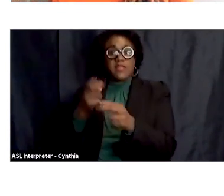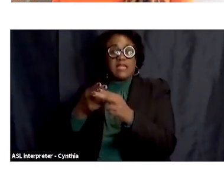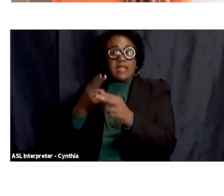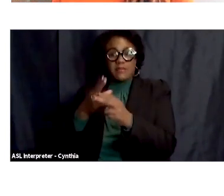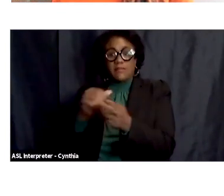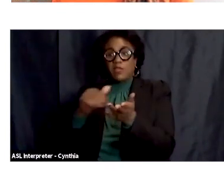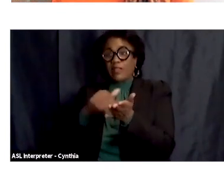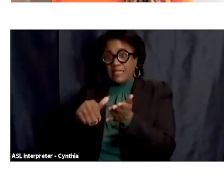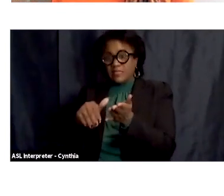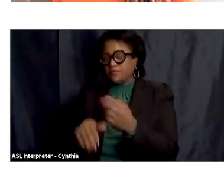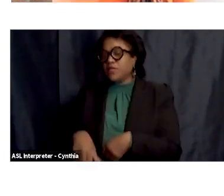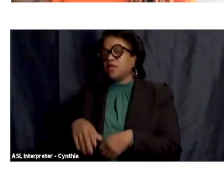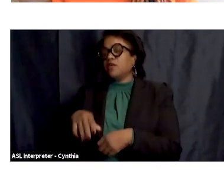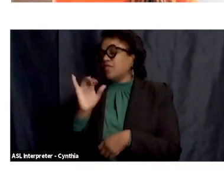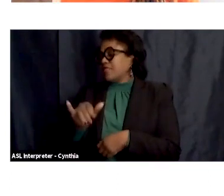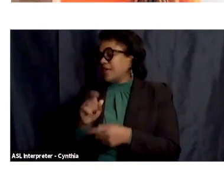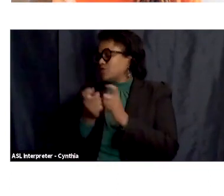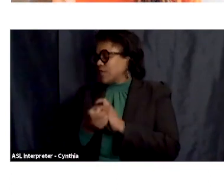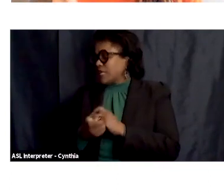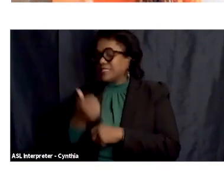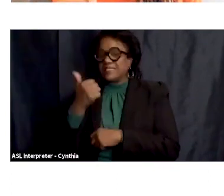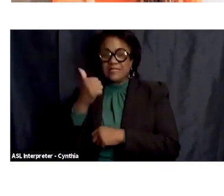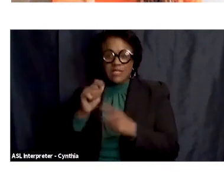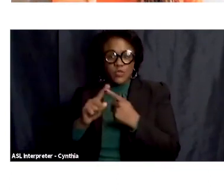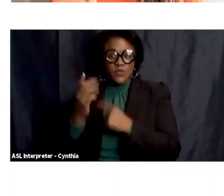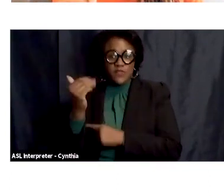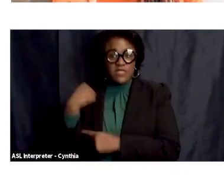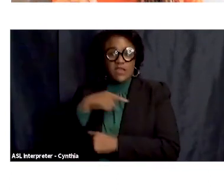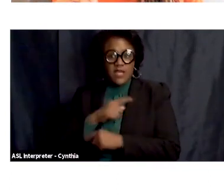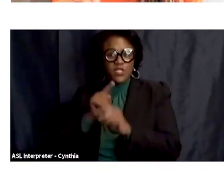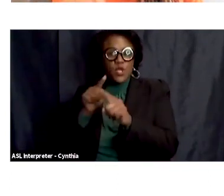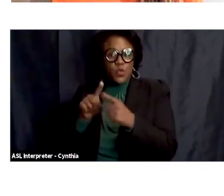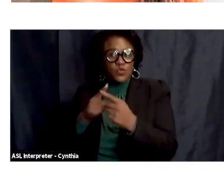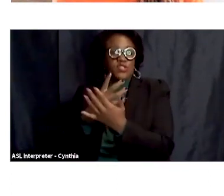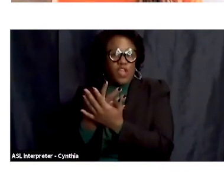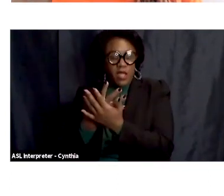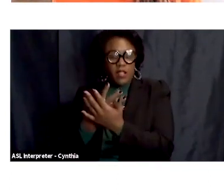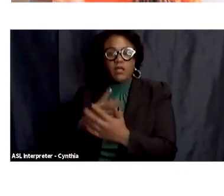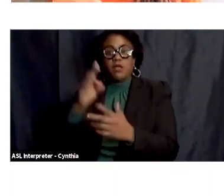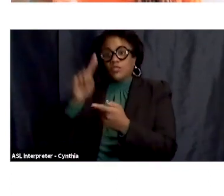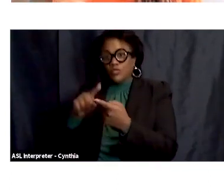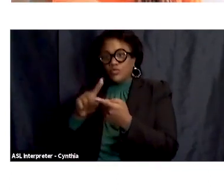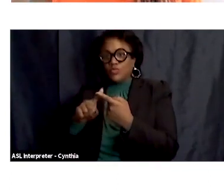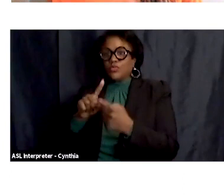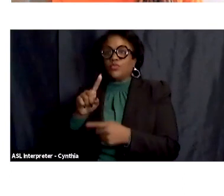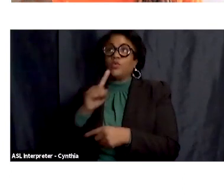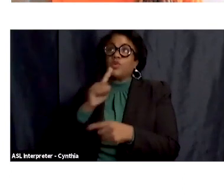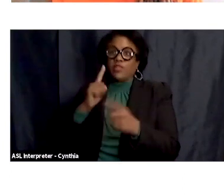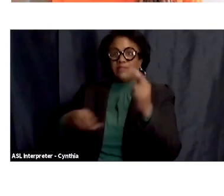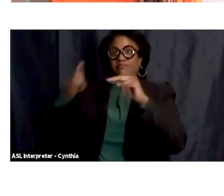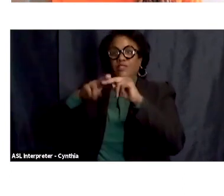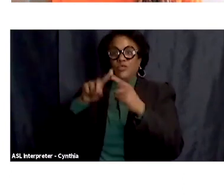released. It went from maybe about 10 to 15 of us going to that jail to about 200 people showing up, and it